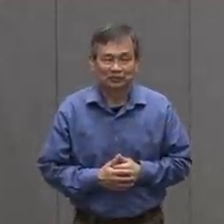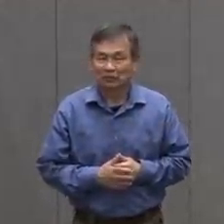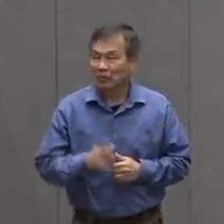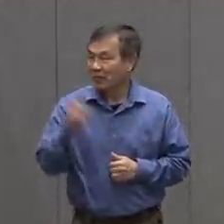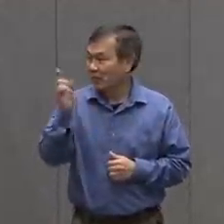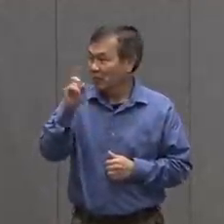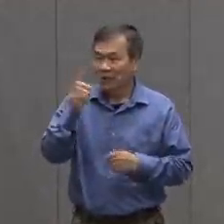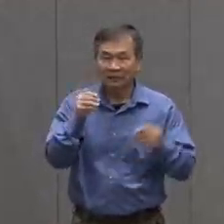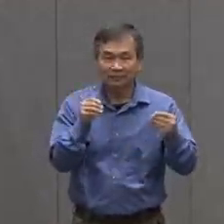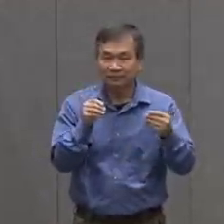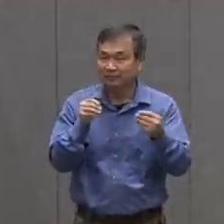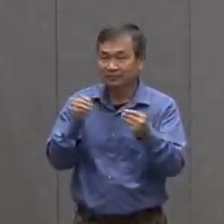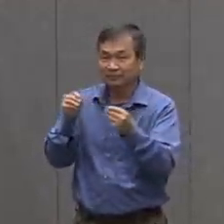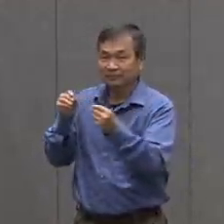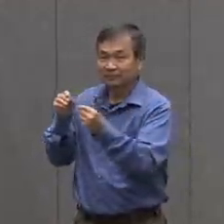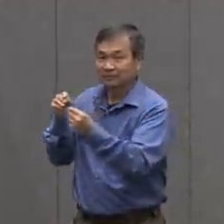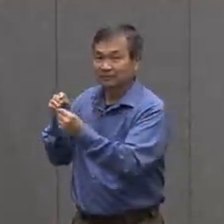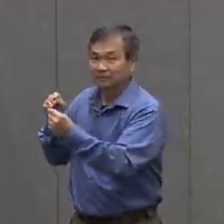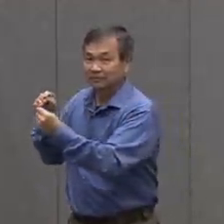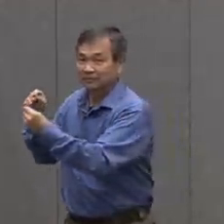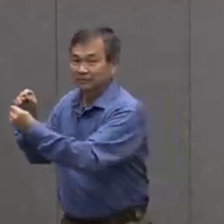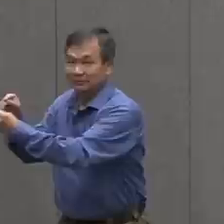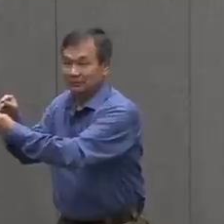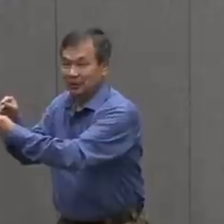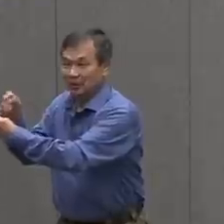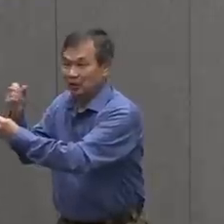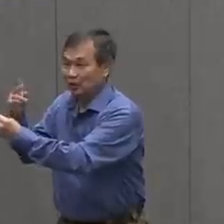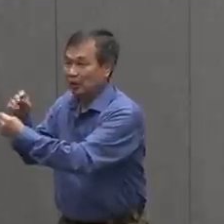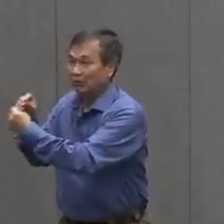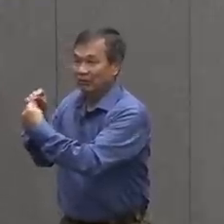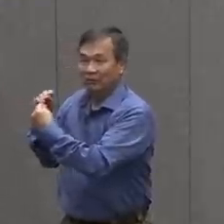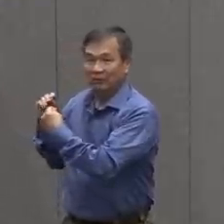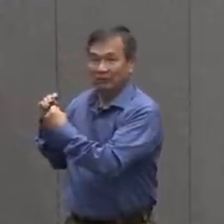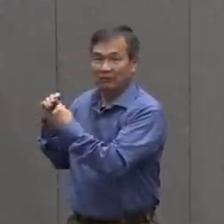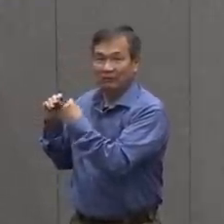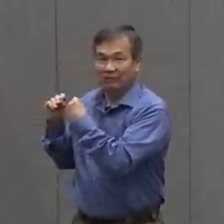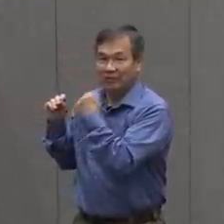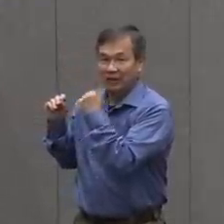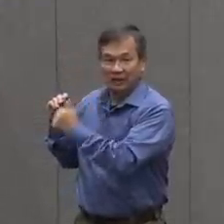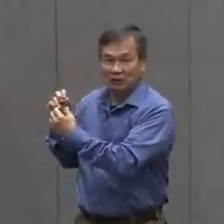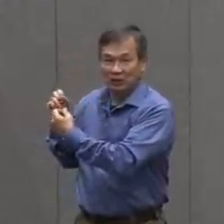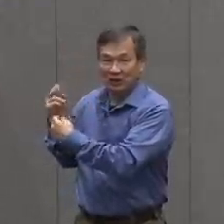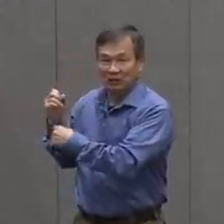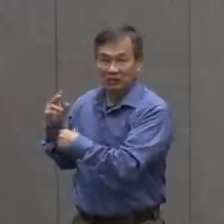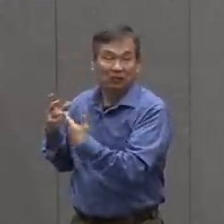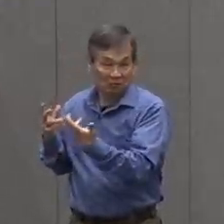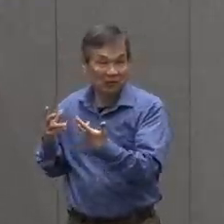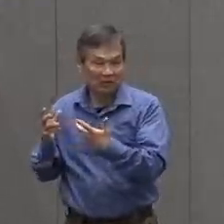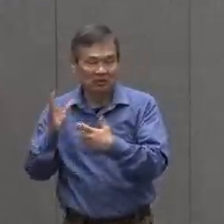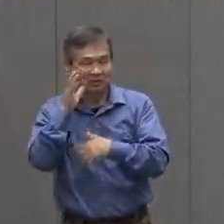So 5 plus 7 is 12. We're going to put that on our 12 side.